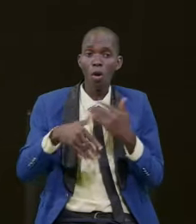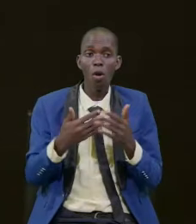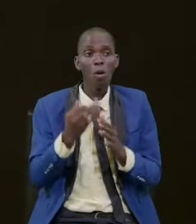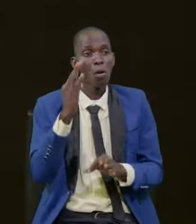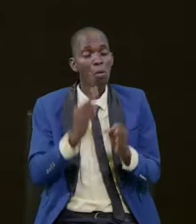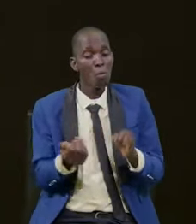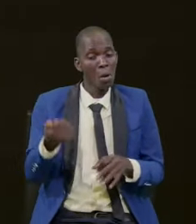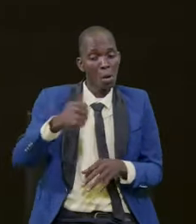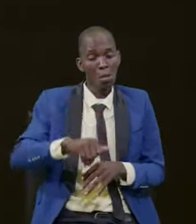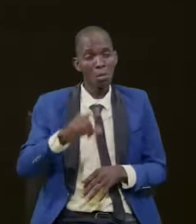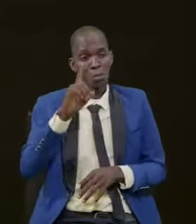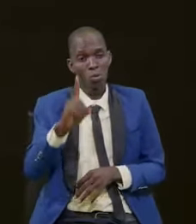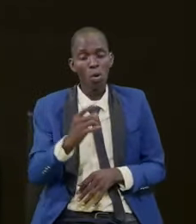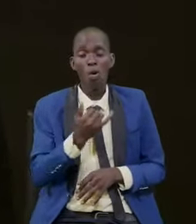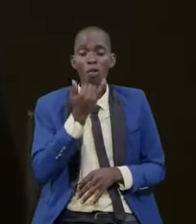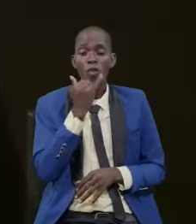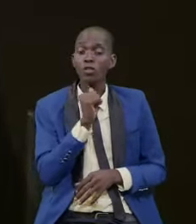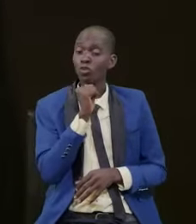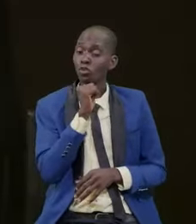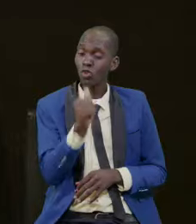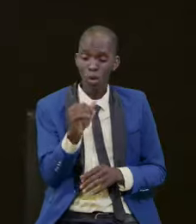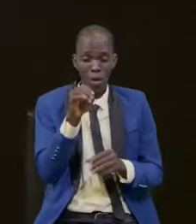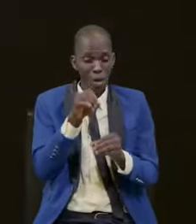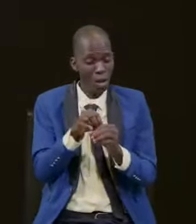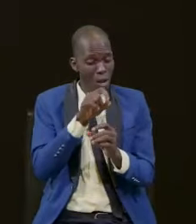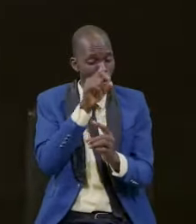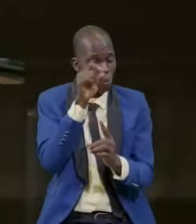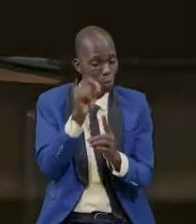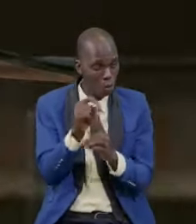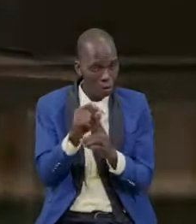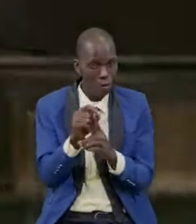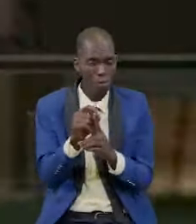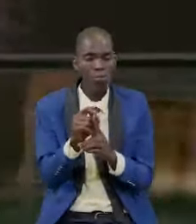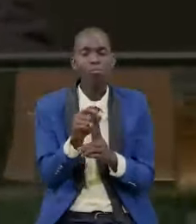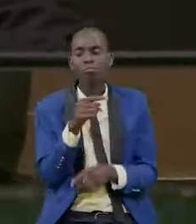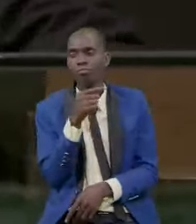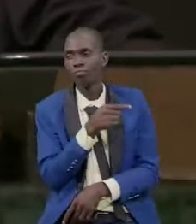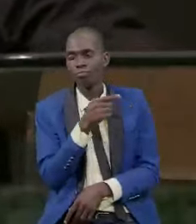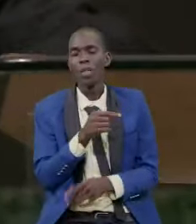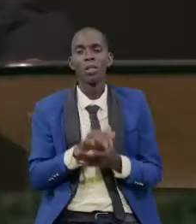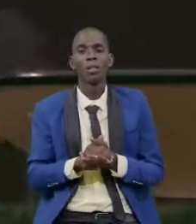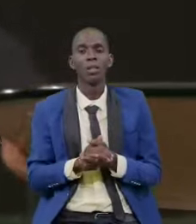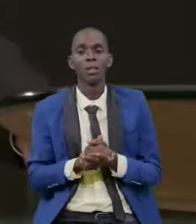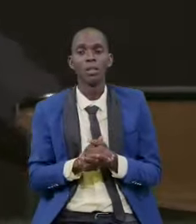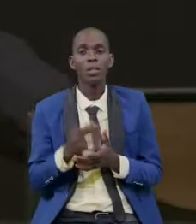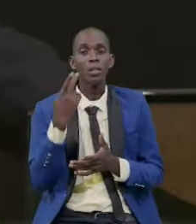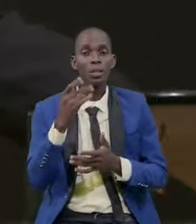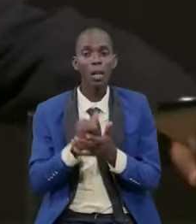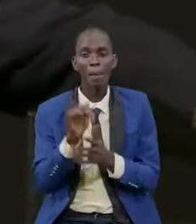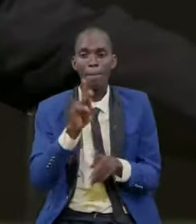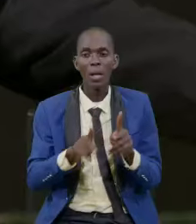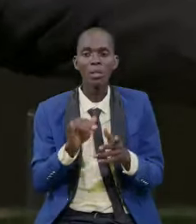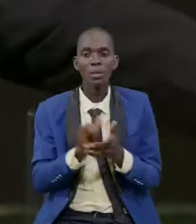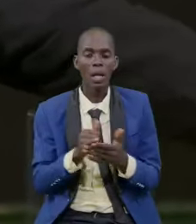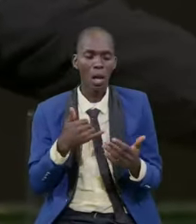in word, if any man offend not in word, the people that have studied